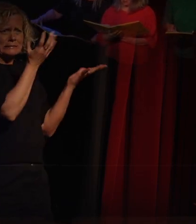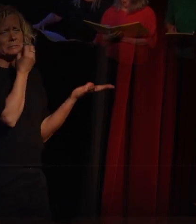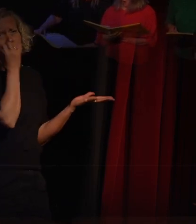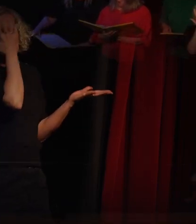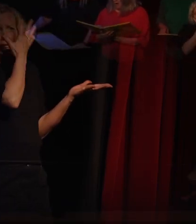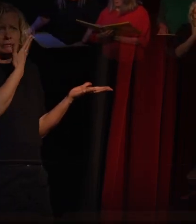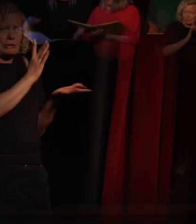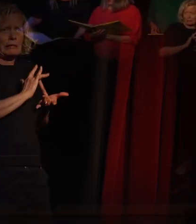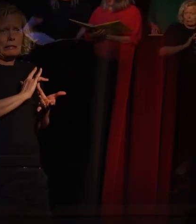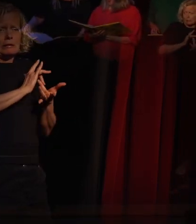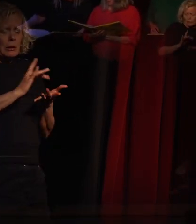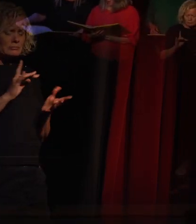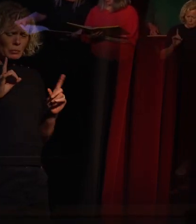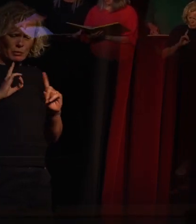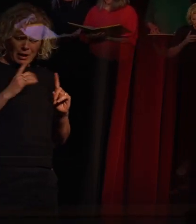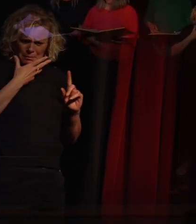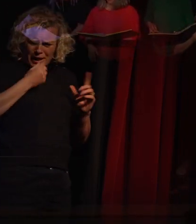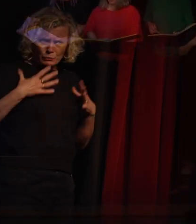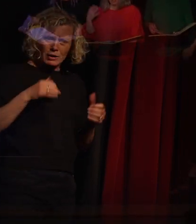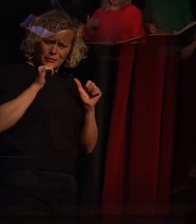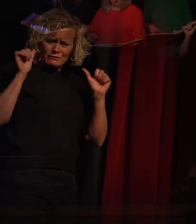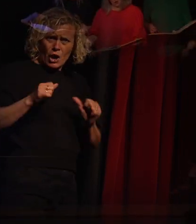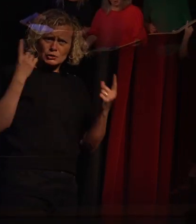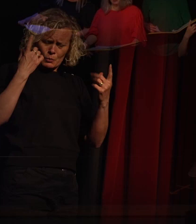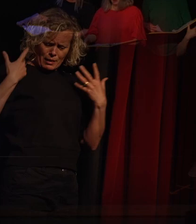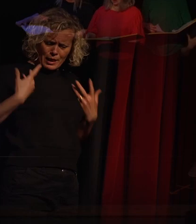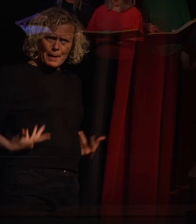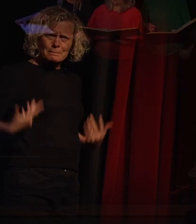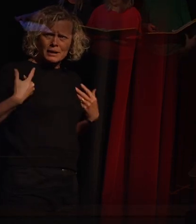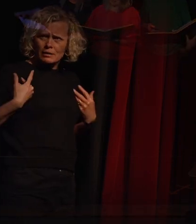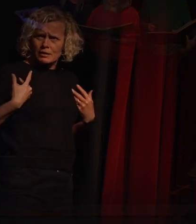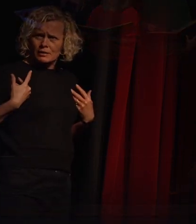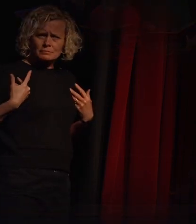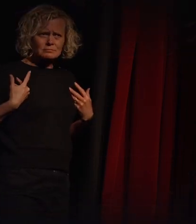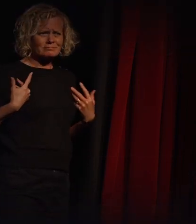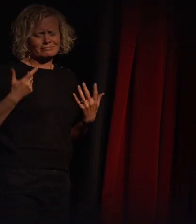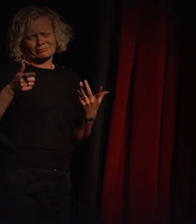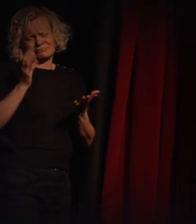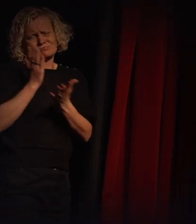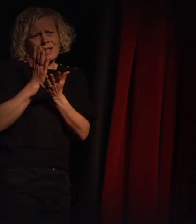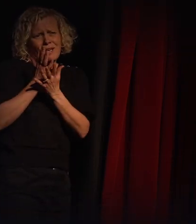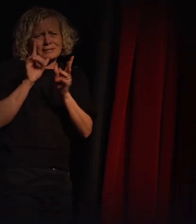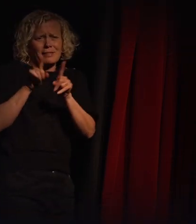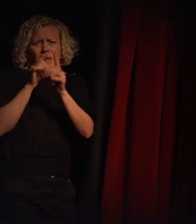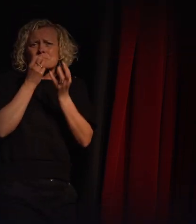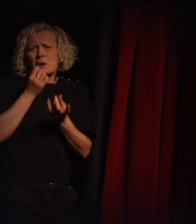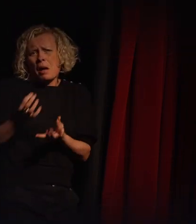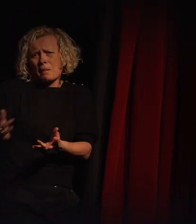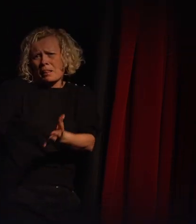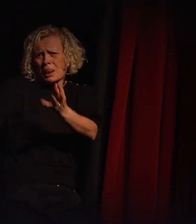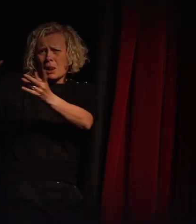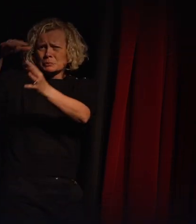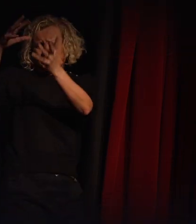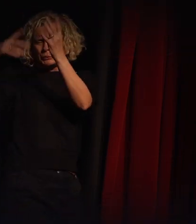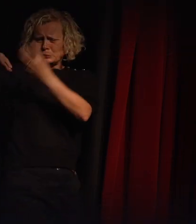beauty? Why can't a fella ever once prefer a solid girl like me? She's a frothy little bubble